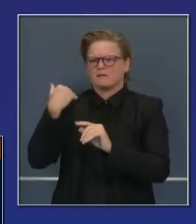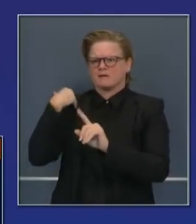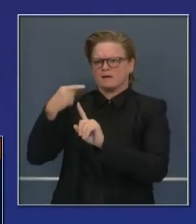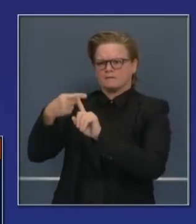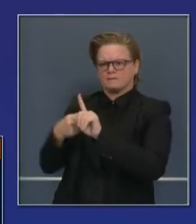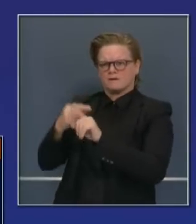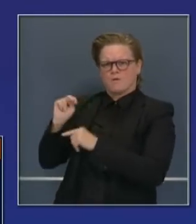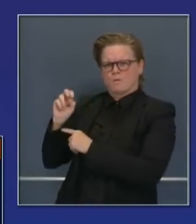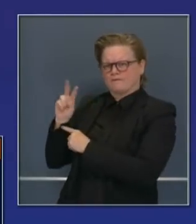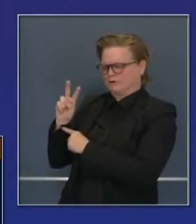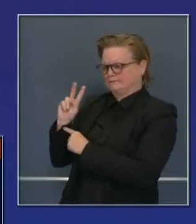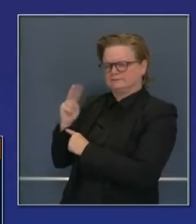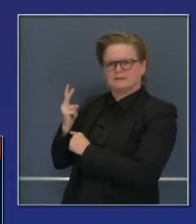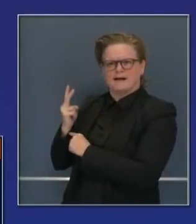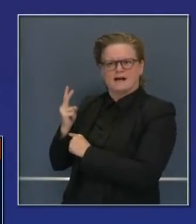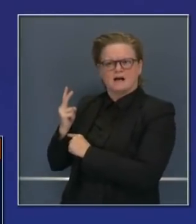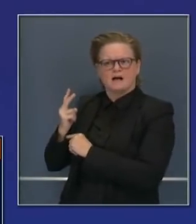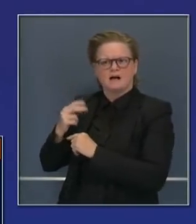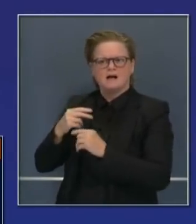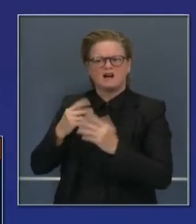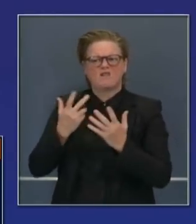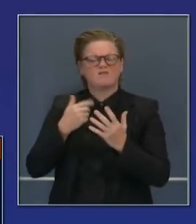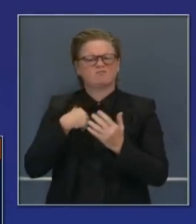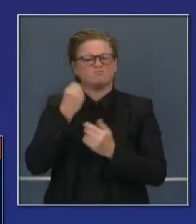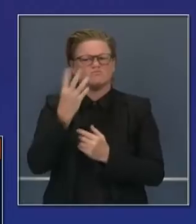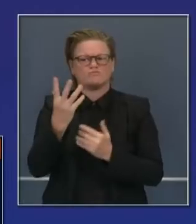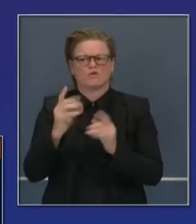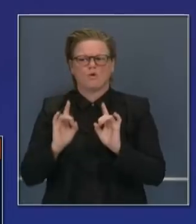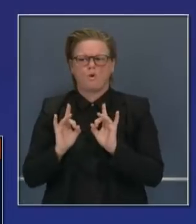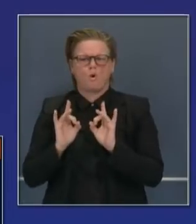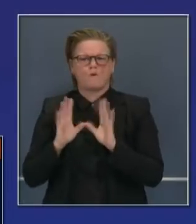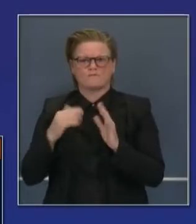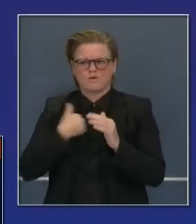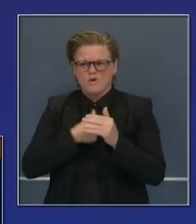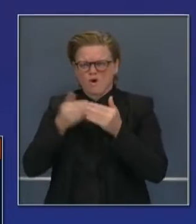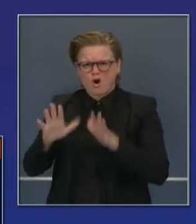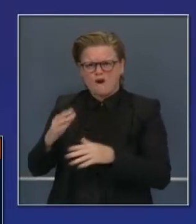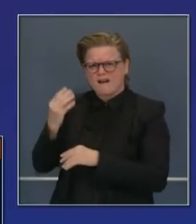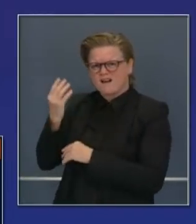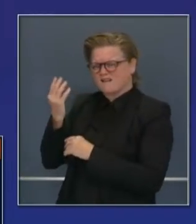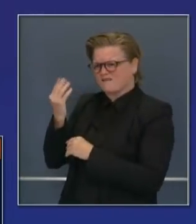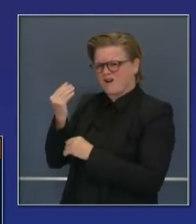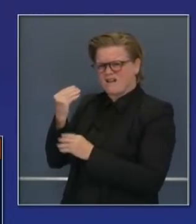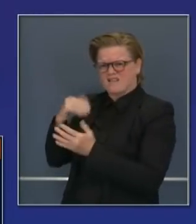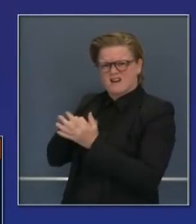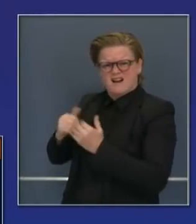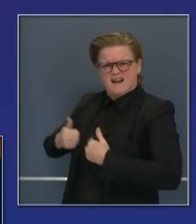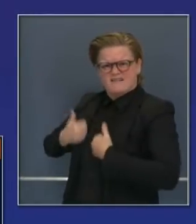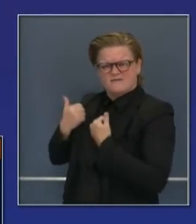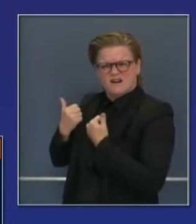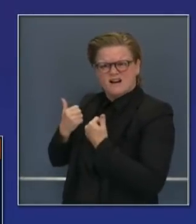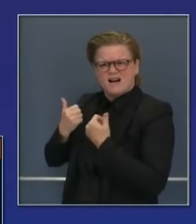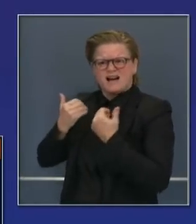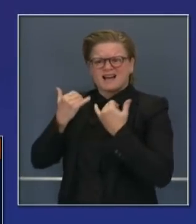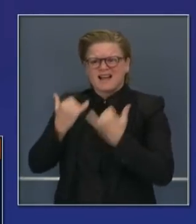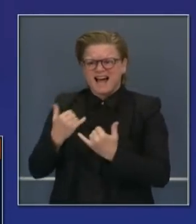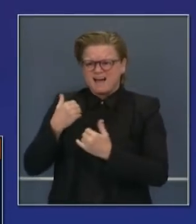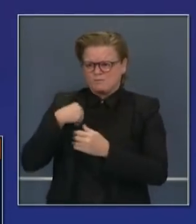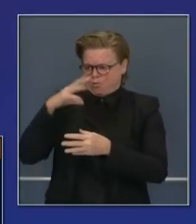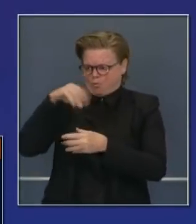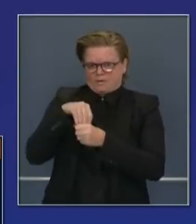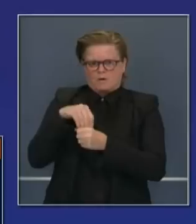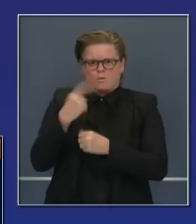of 14 lives related to this pandemic. In the last 24 hours, similar to the